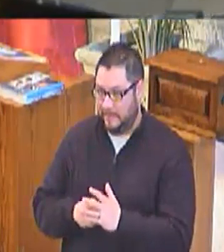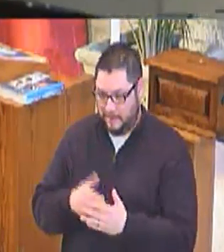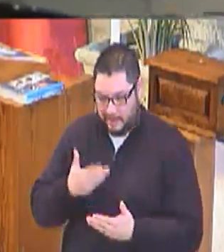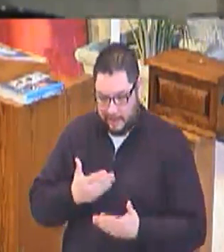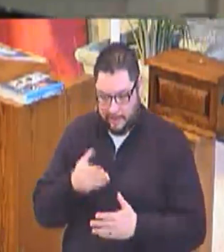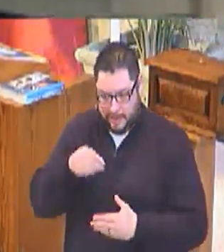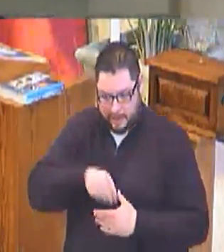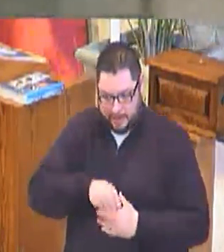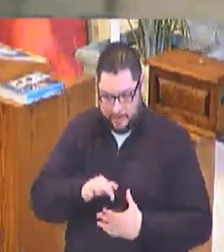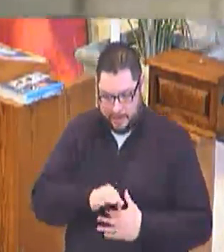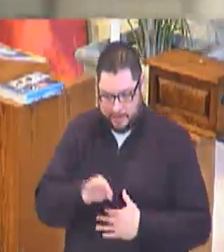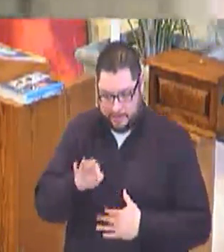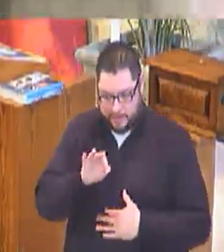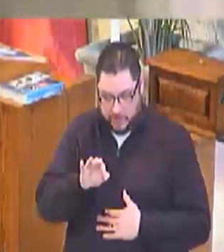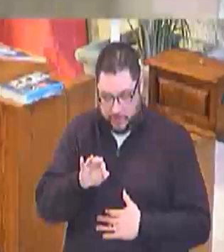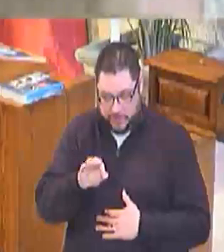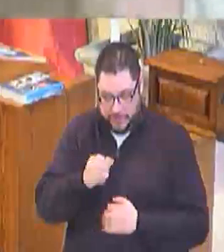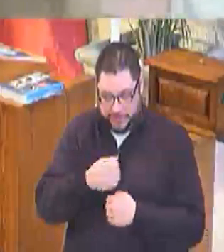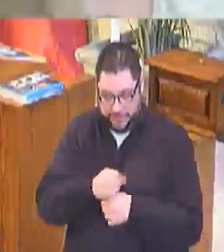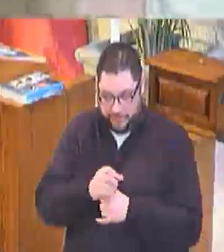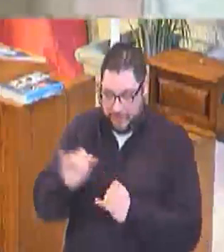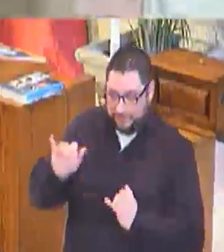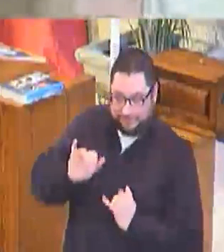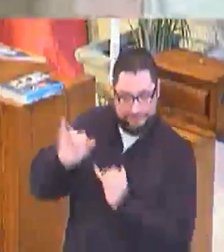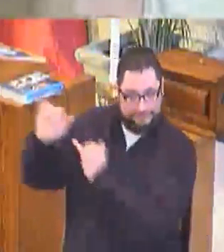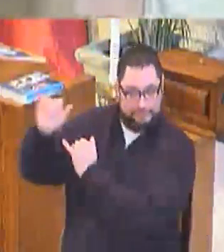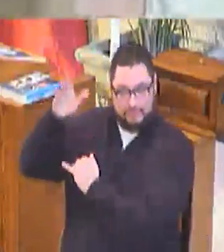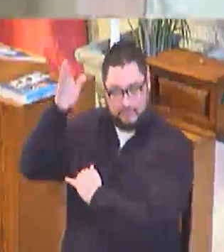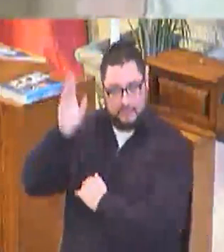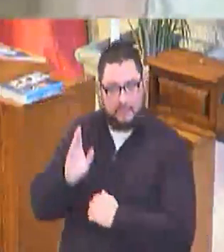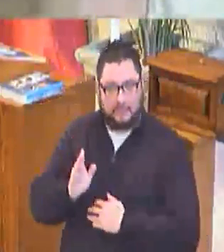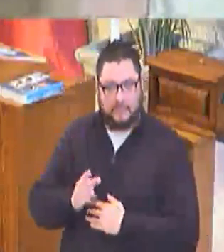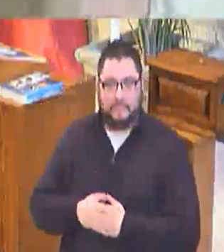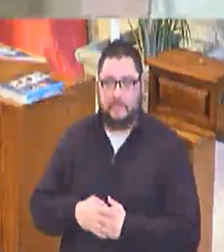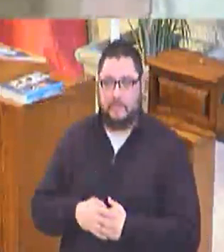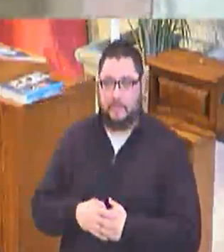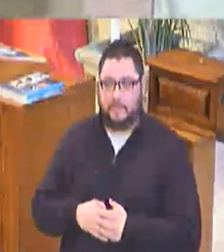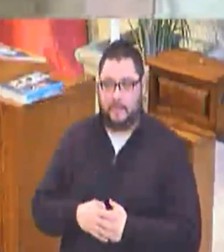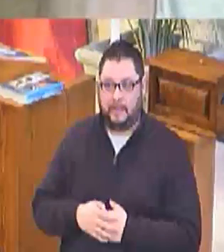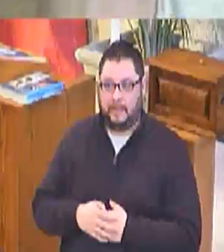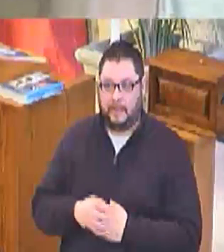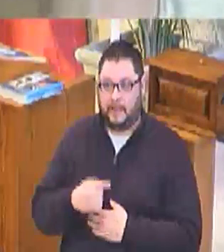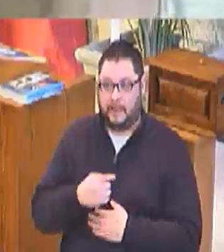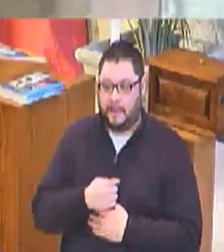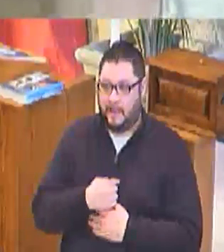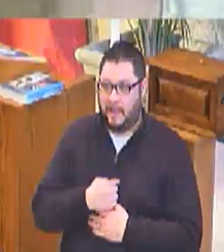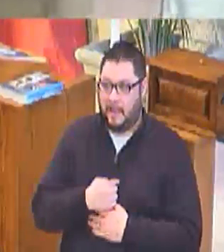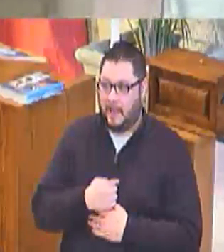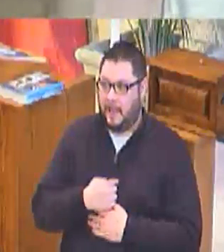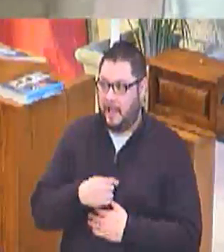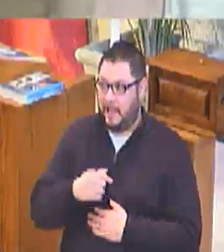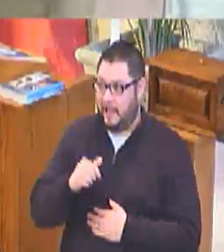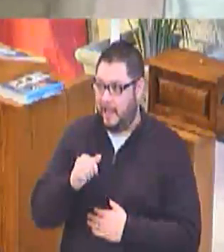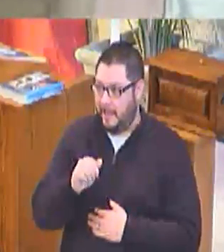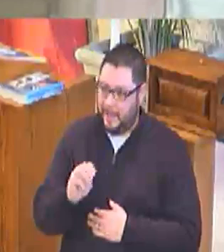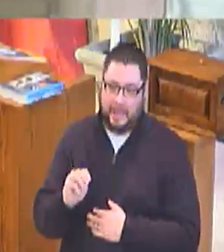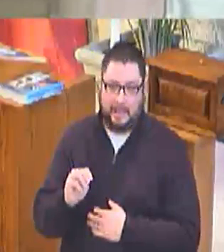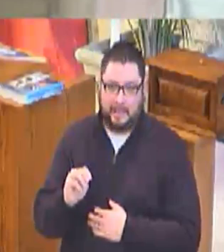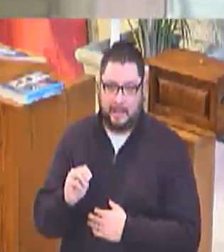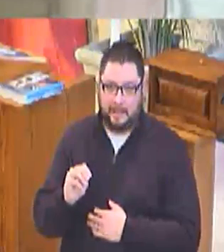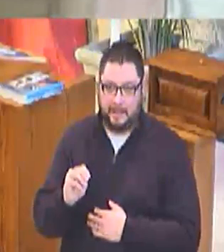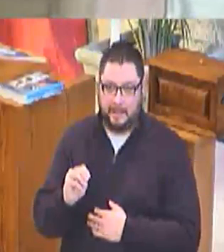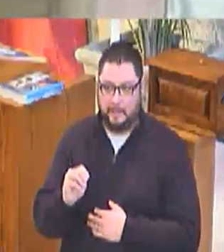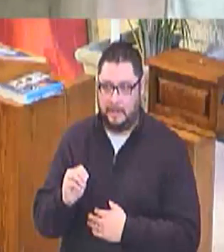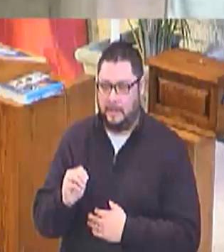me is made in the image and the likeness of God. I am image. I am image.